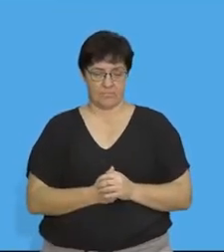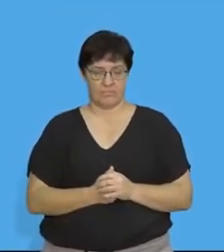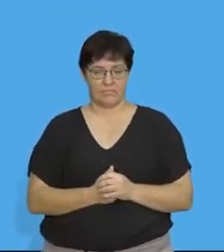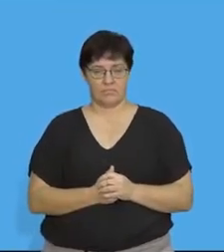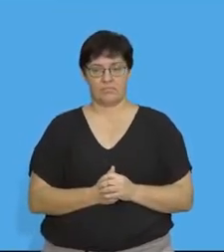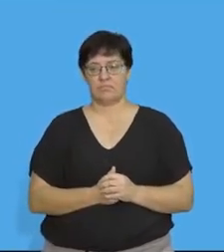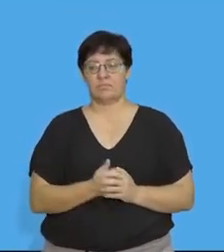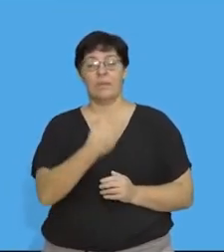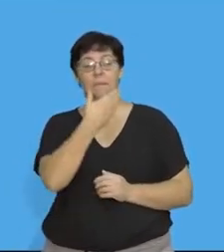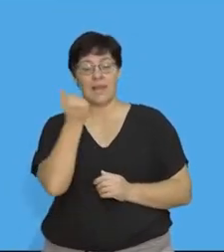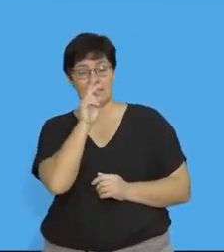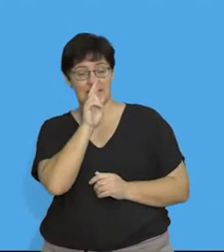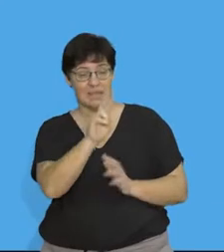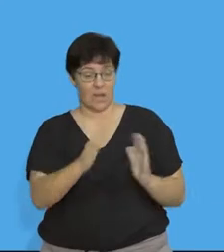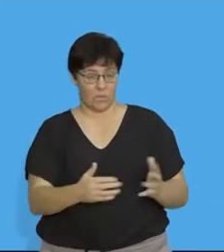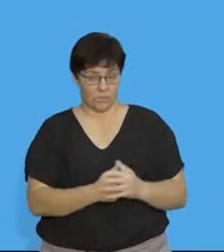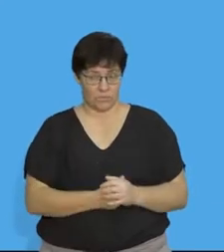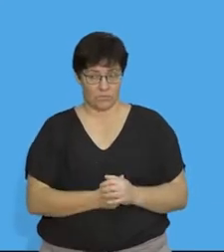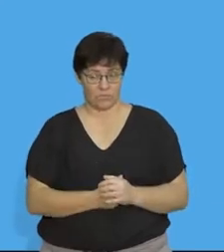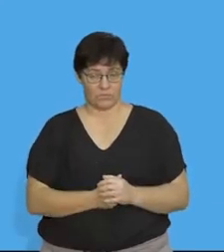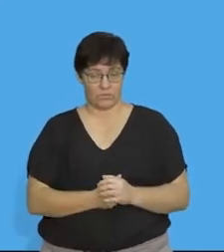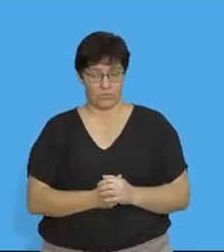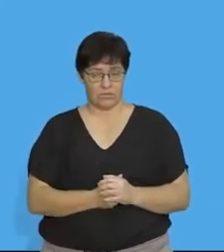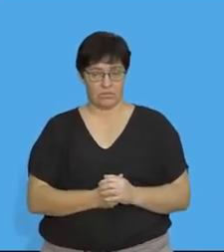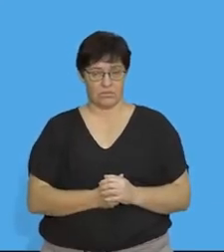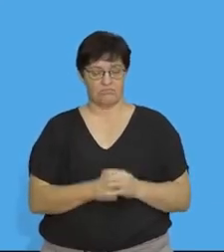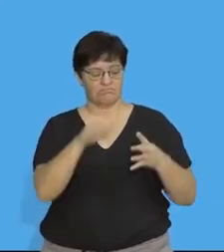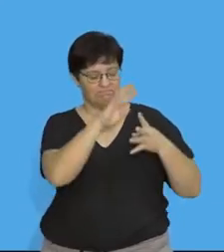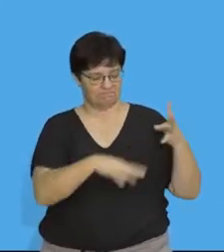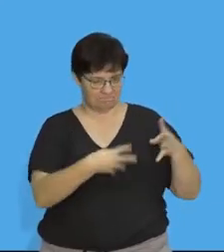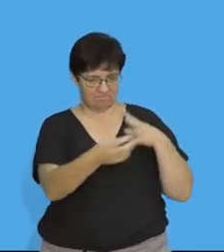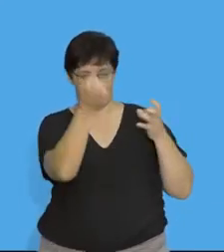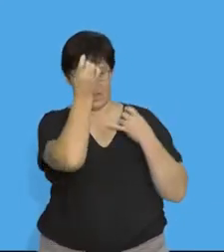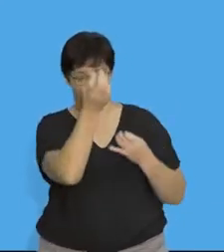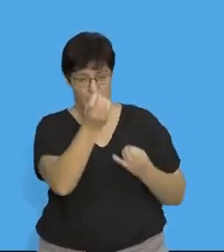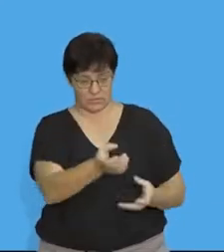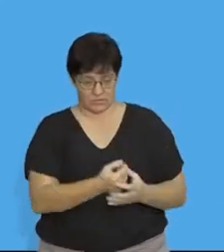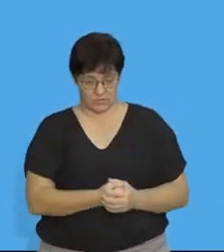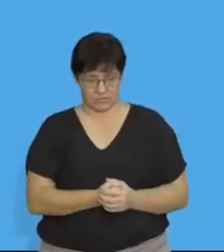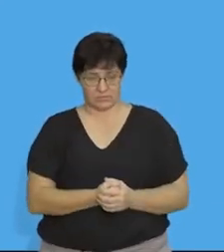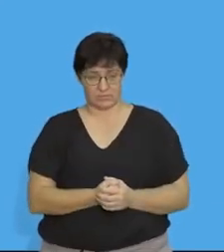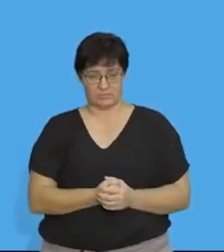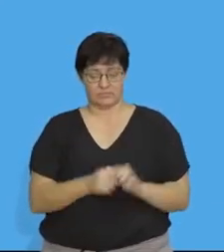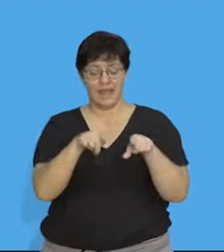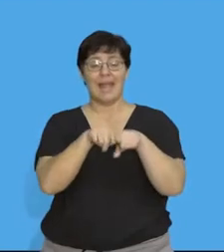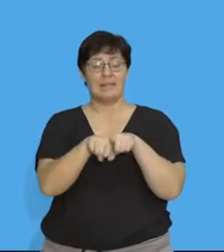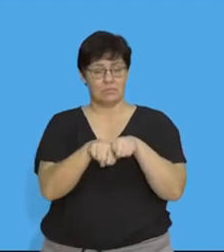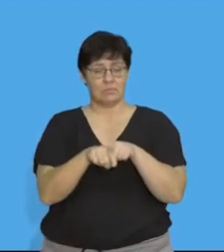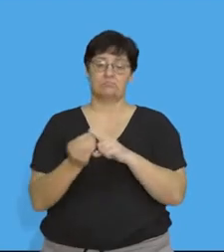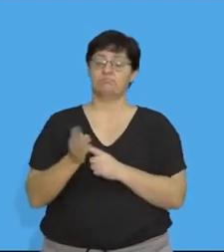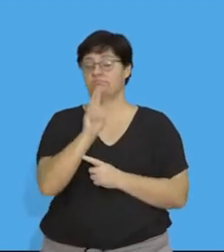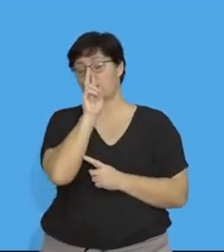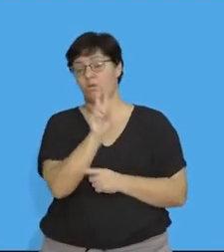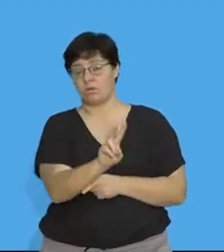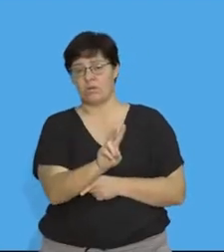the best way to see this is if we look at a table of data. Now, the particular experiment that I'm going to look at is